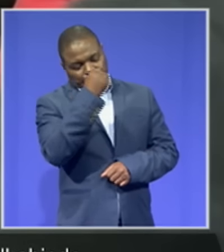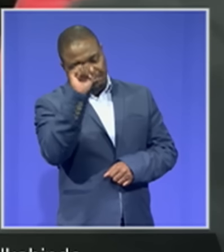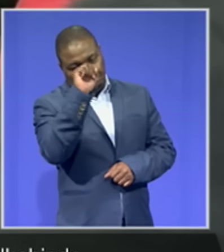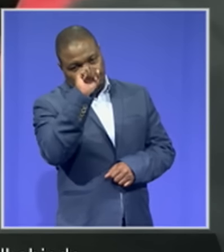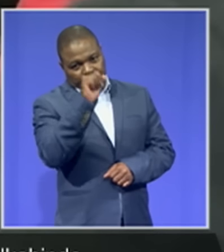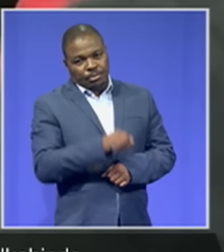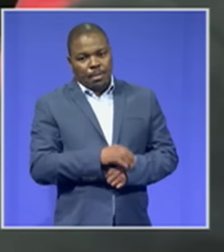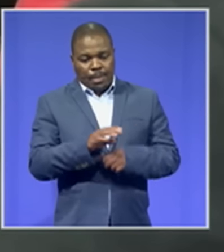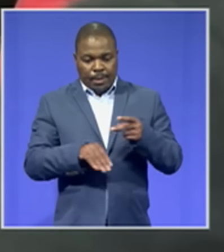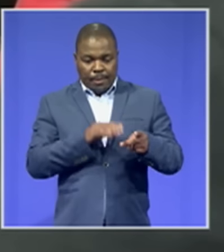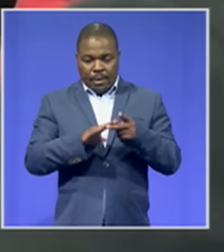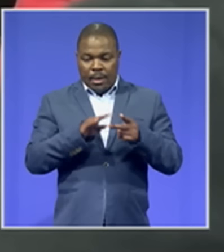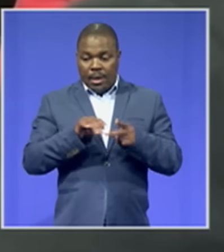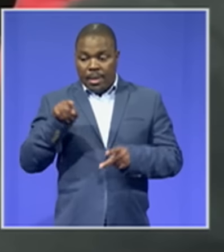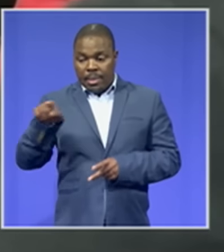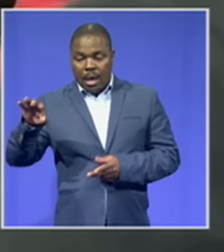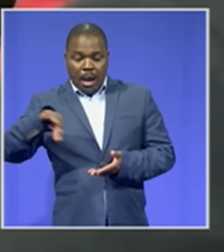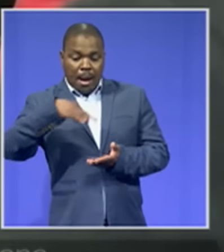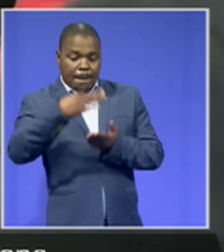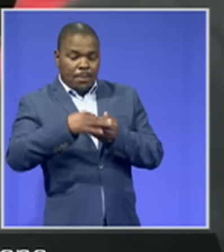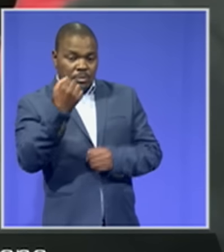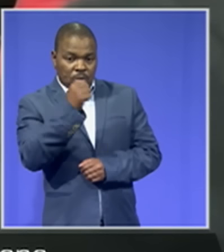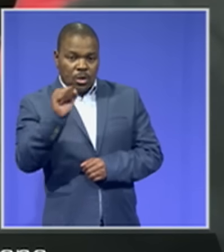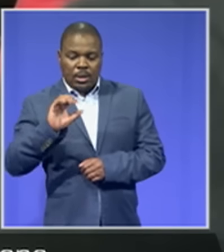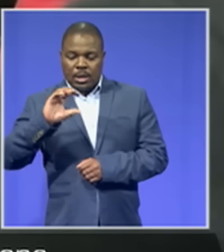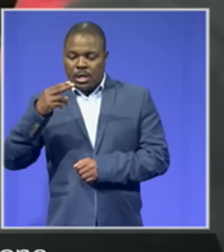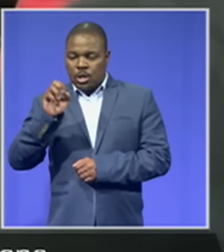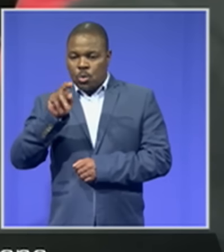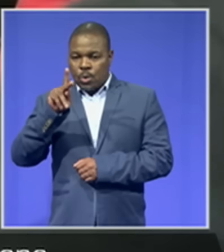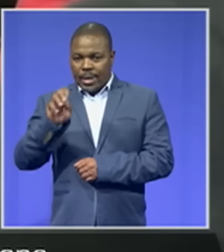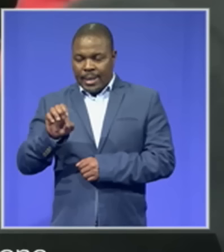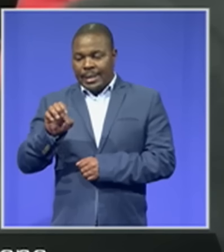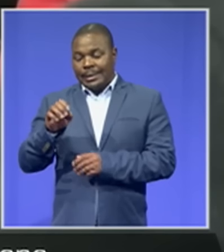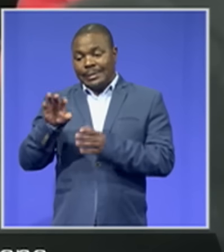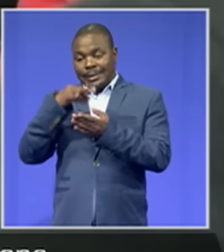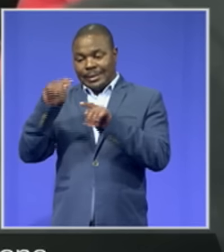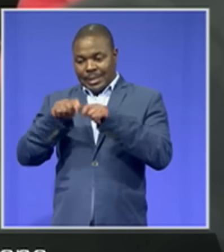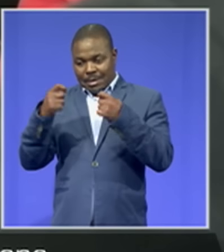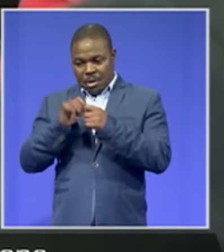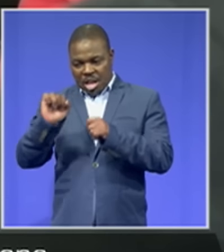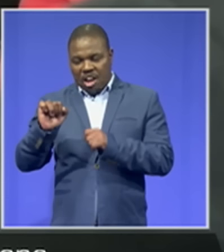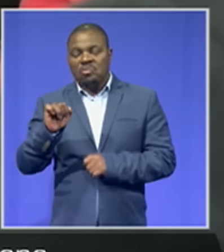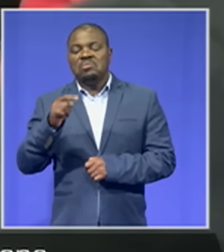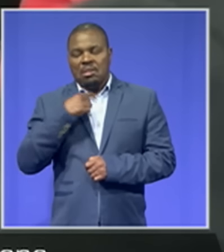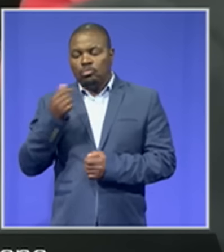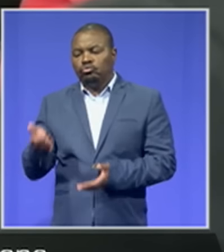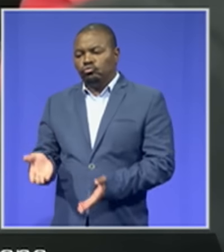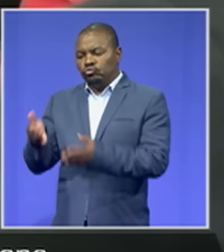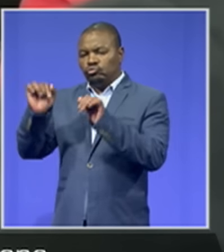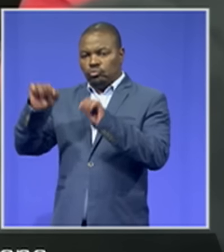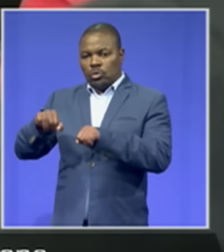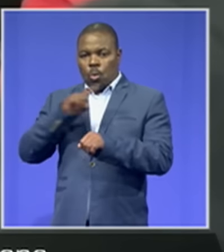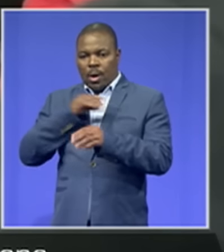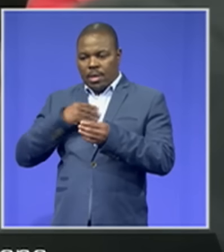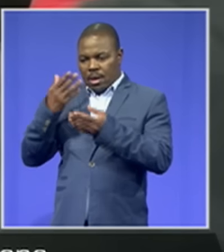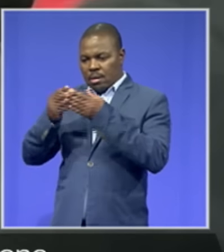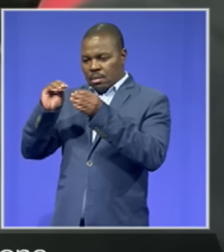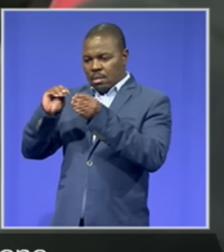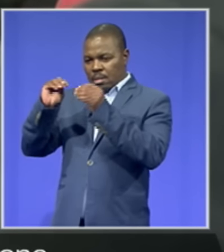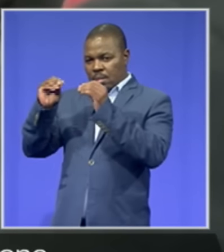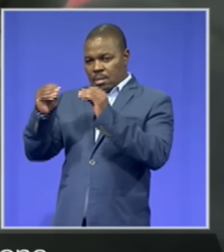counter application launched by Advocate Chauke's team is granted subject to the necessary modification of the